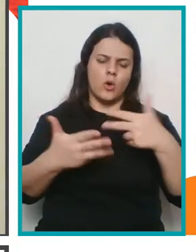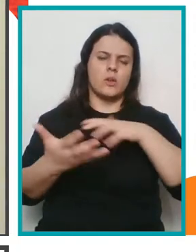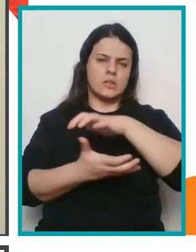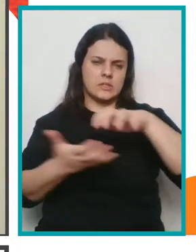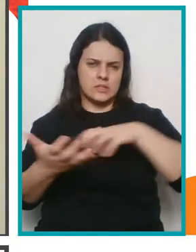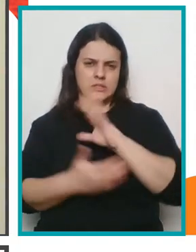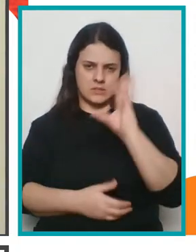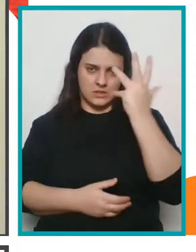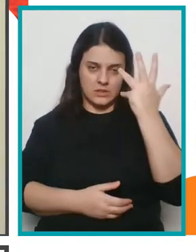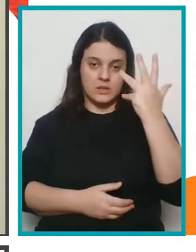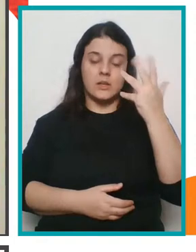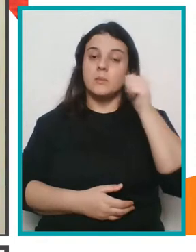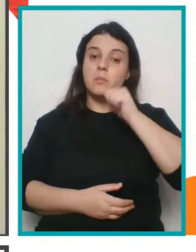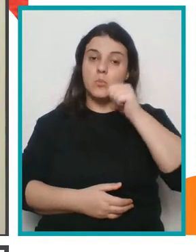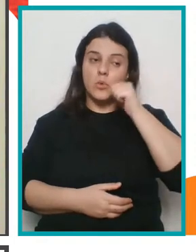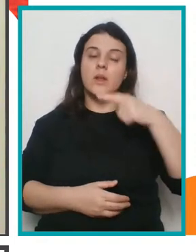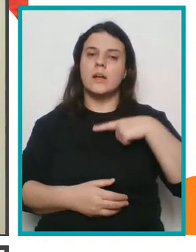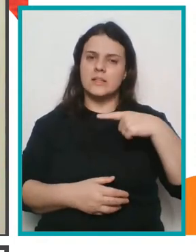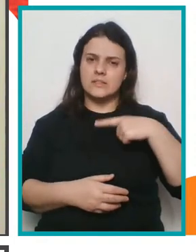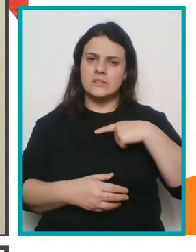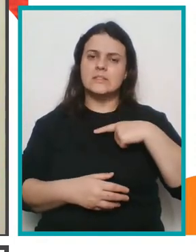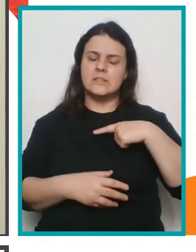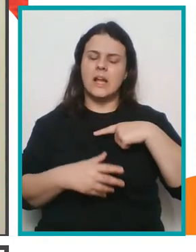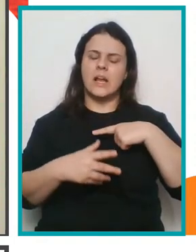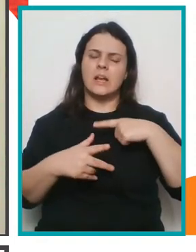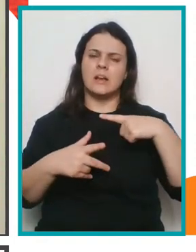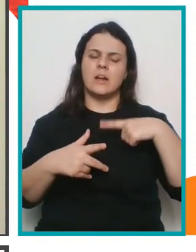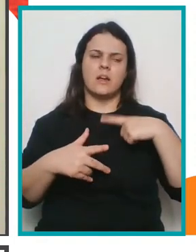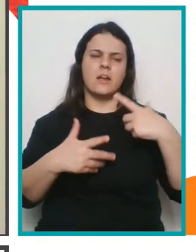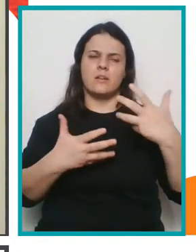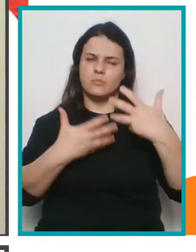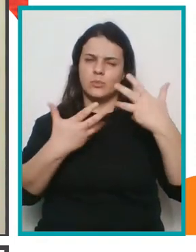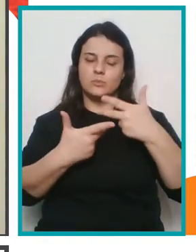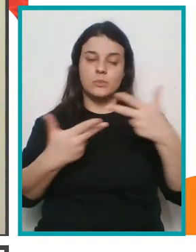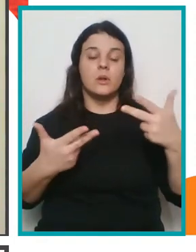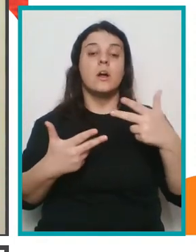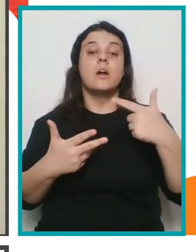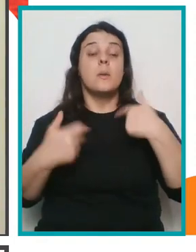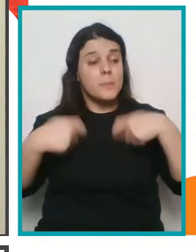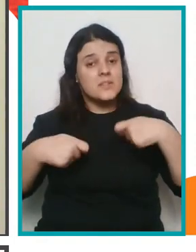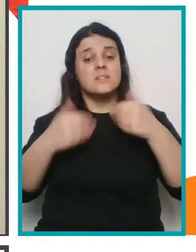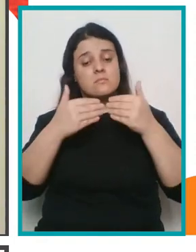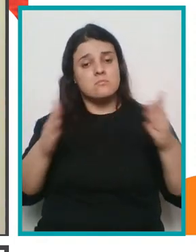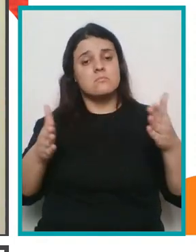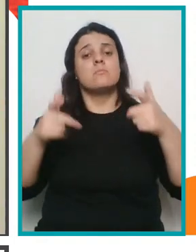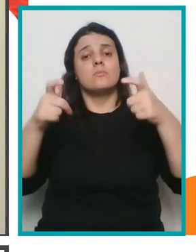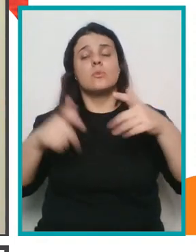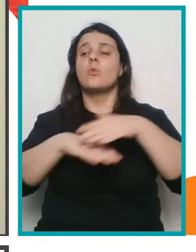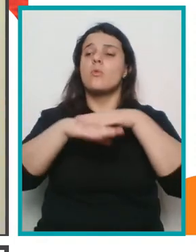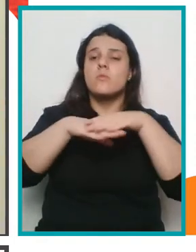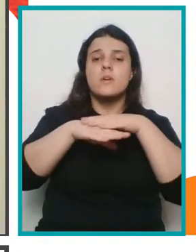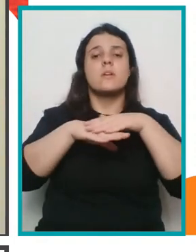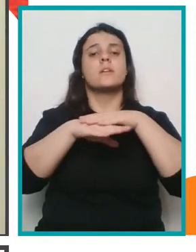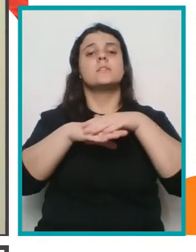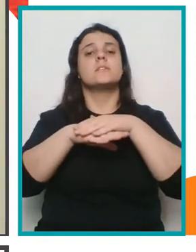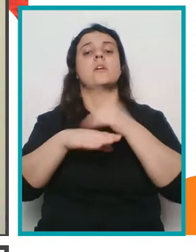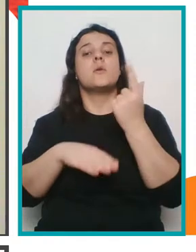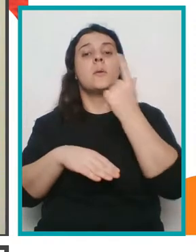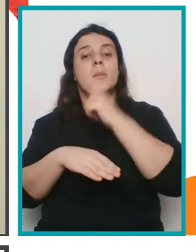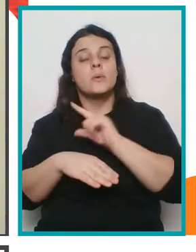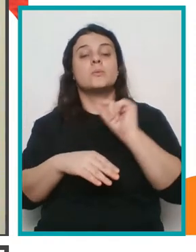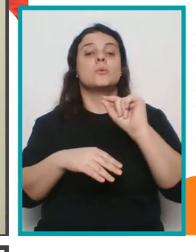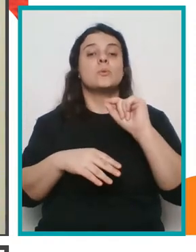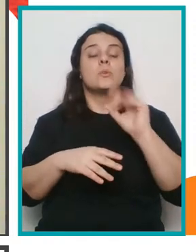solutions to the problems that they face. But when it comes to fighting for the planet, protecting